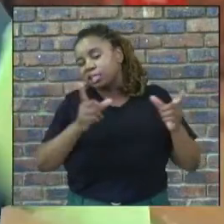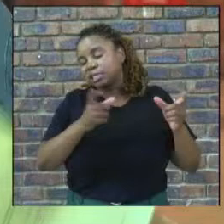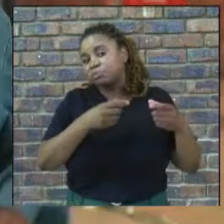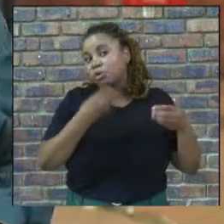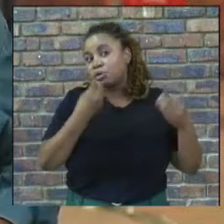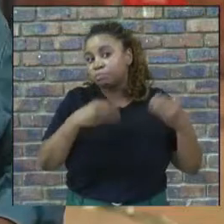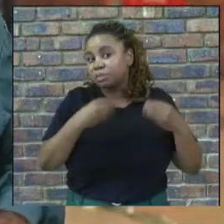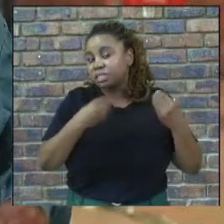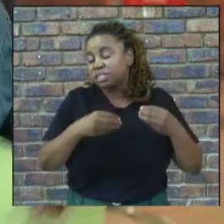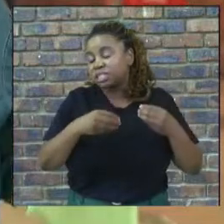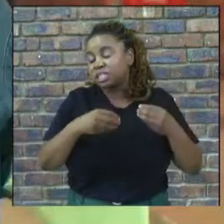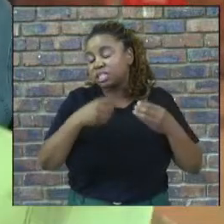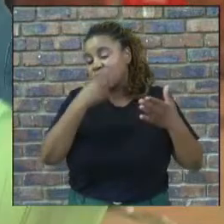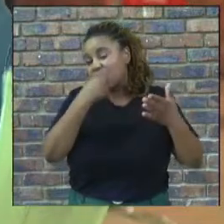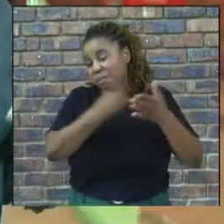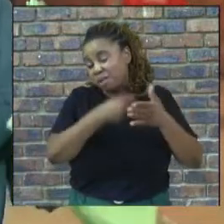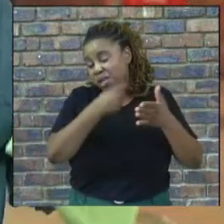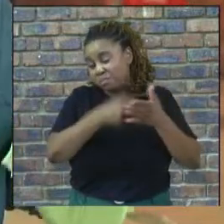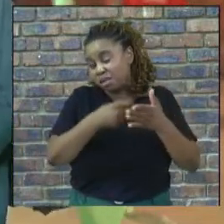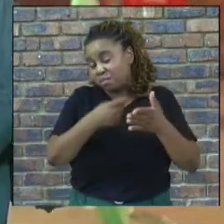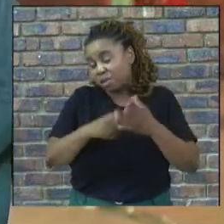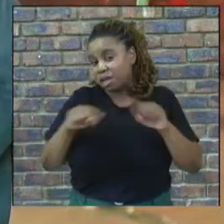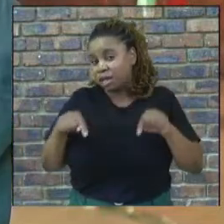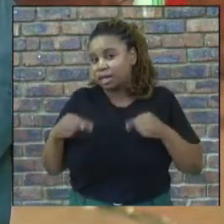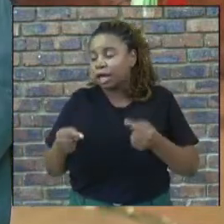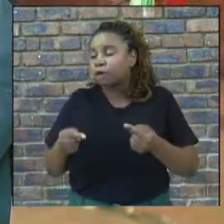ho mpatala, will that be